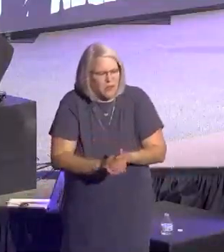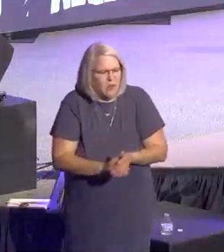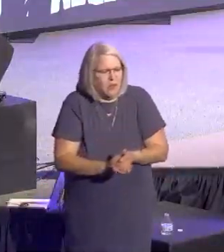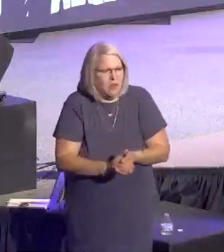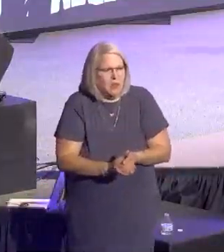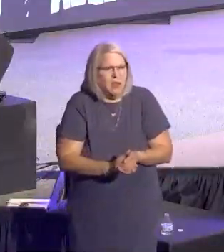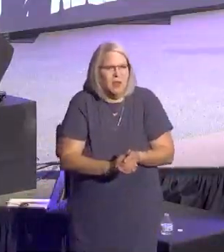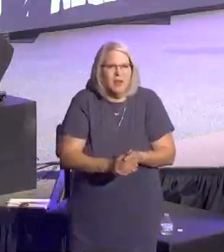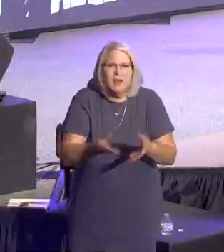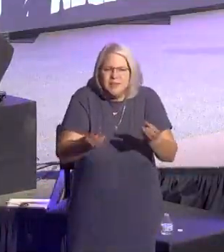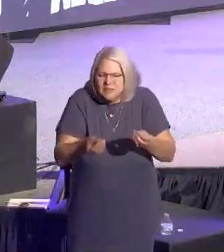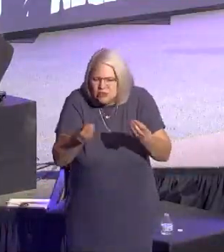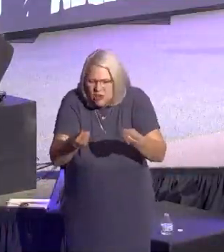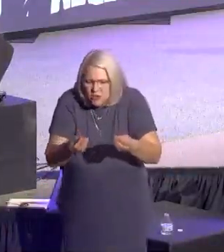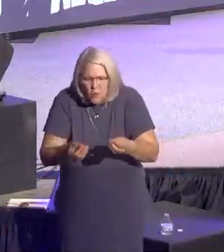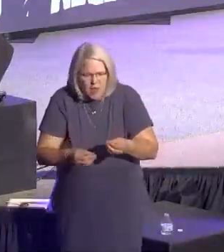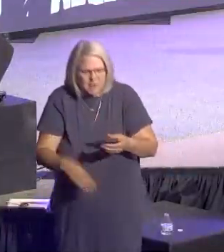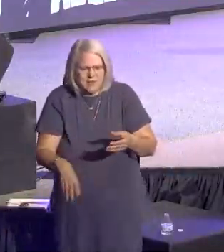generosity.